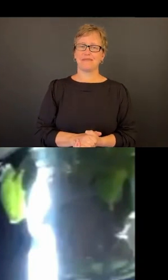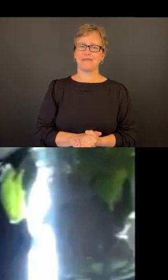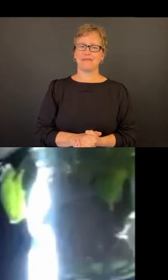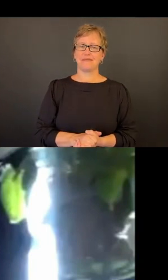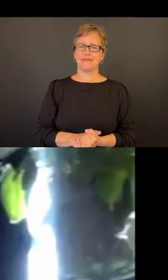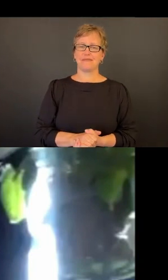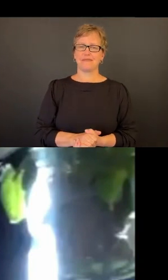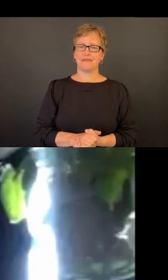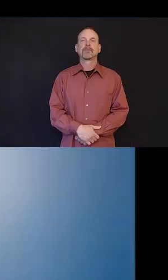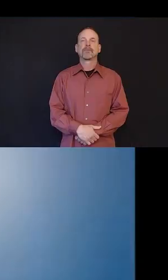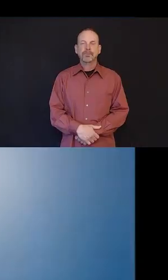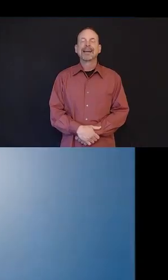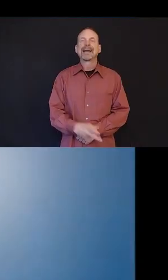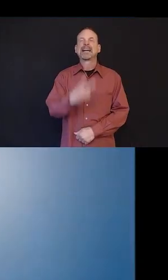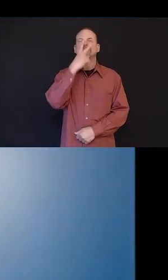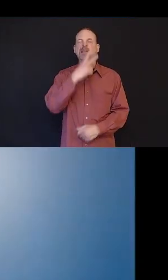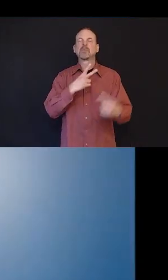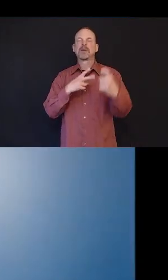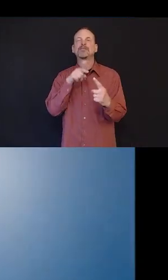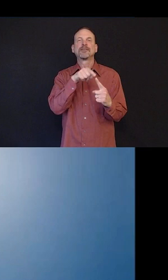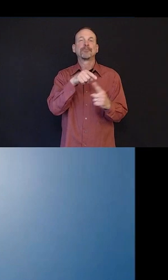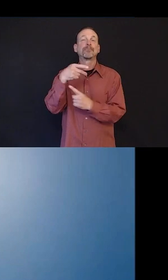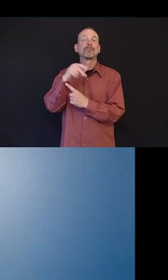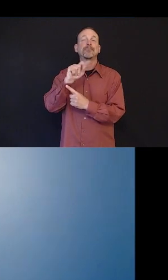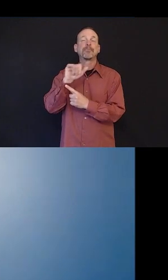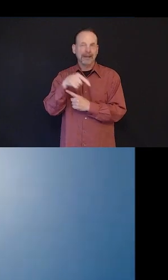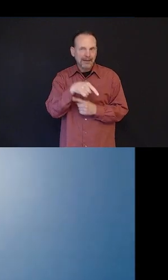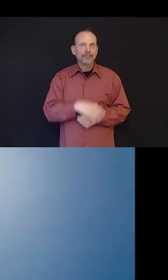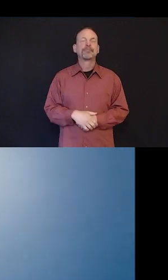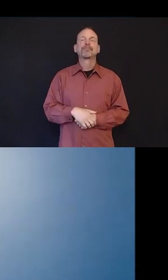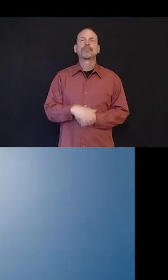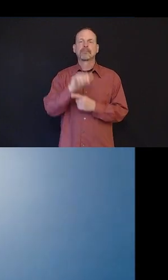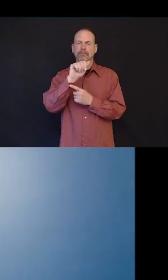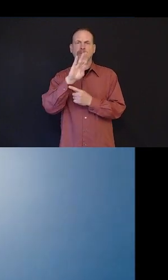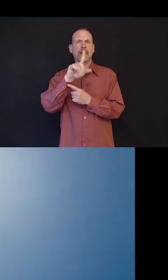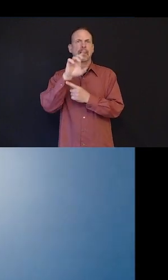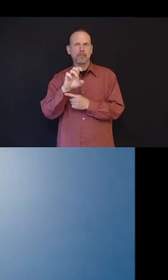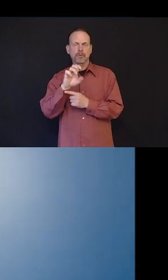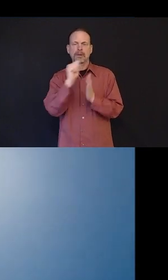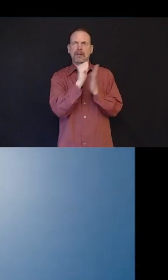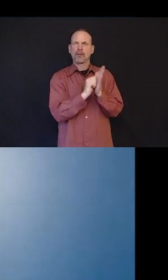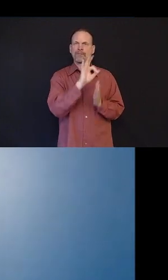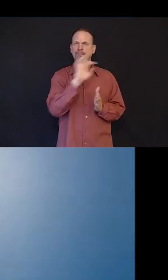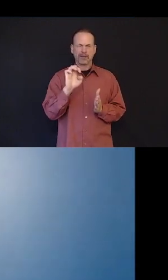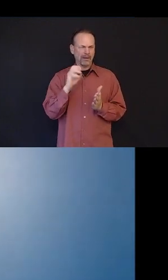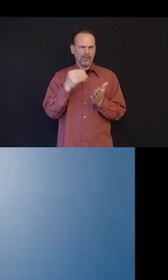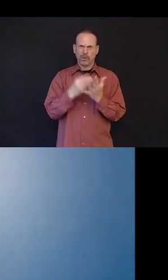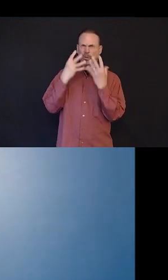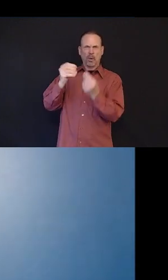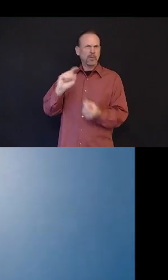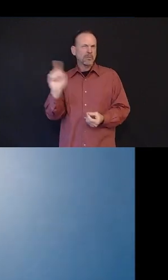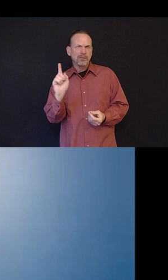for sharing. So Patty also asked the question, the fee that is associated with the